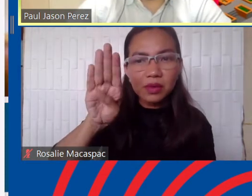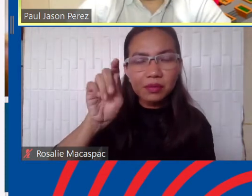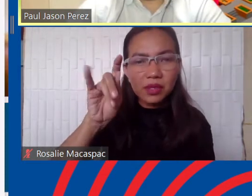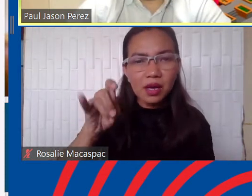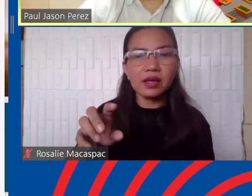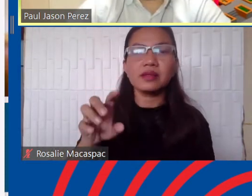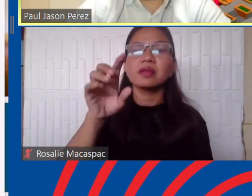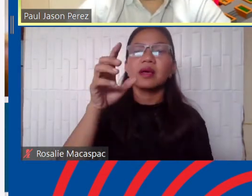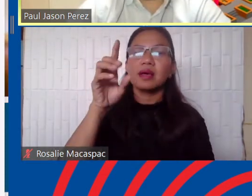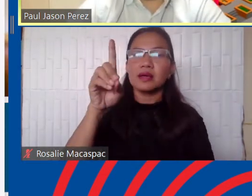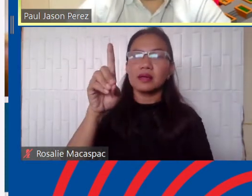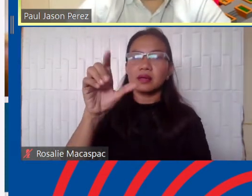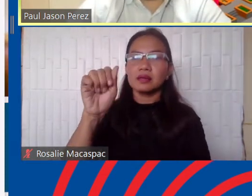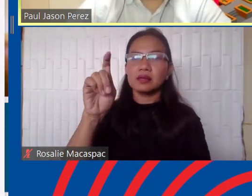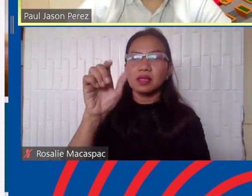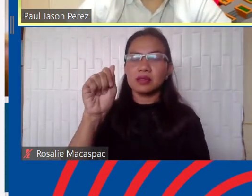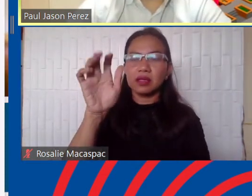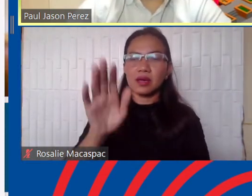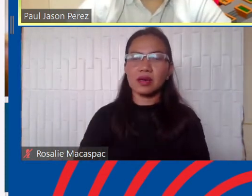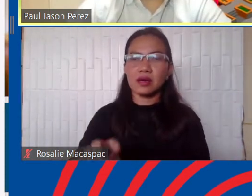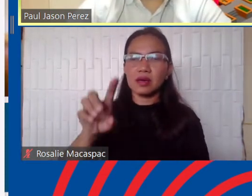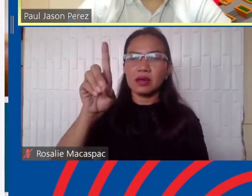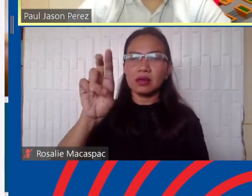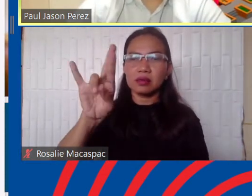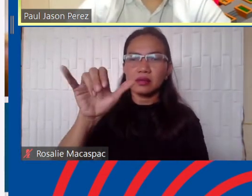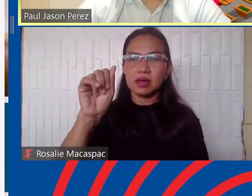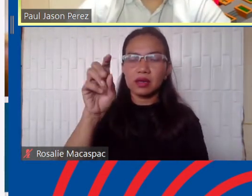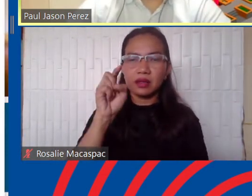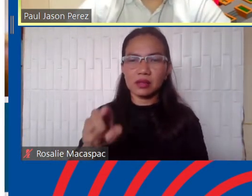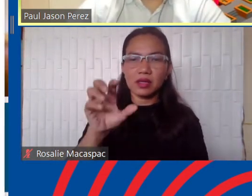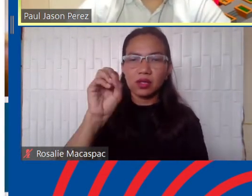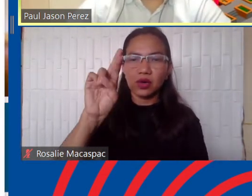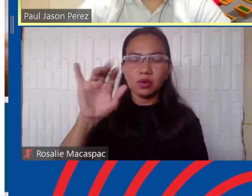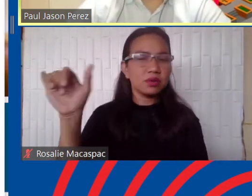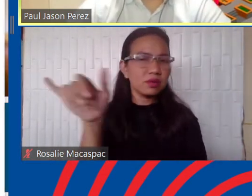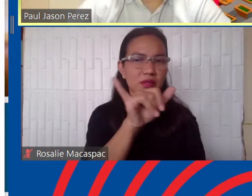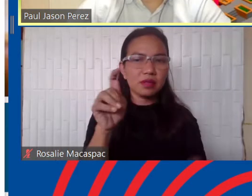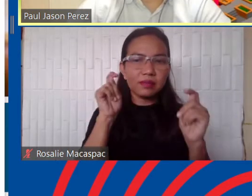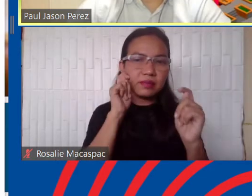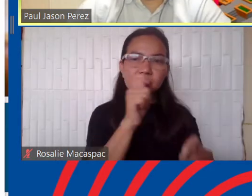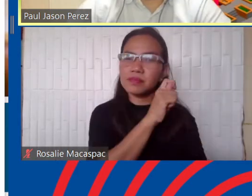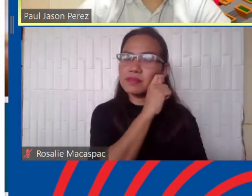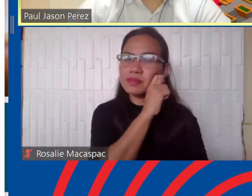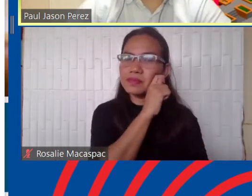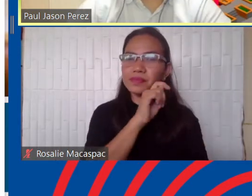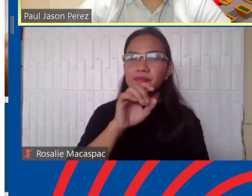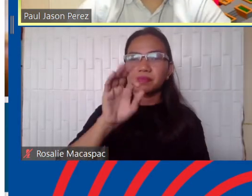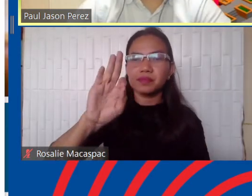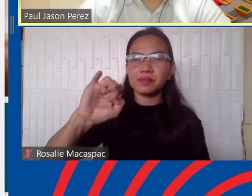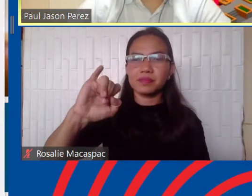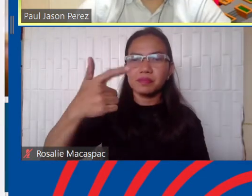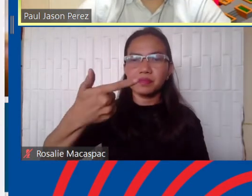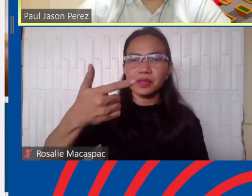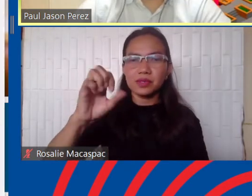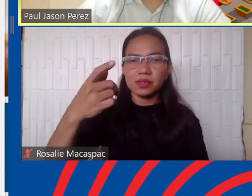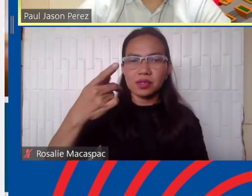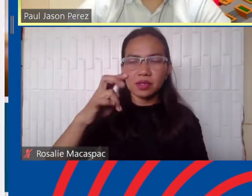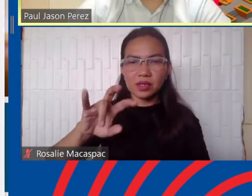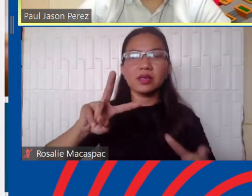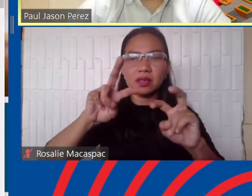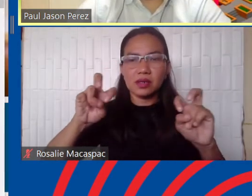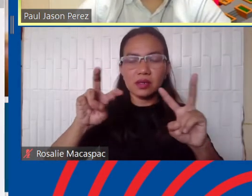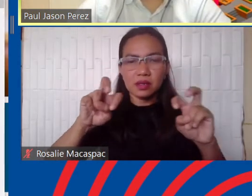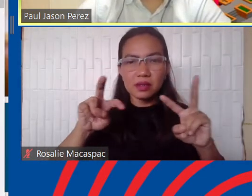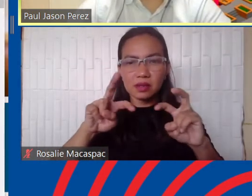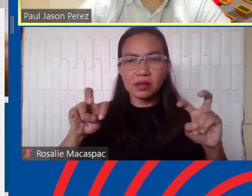datadryad.org. And then similar to Figshare, you can also search for, you can explore